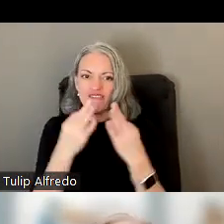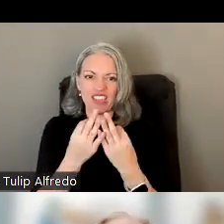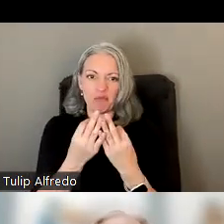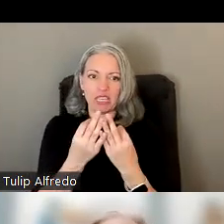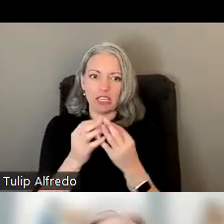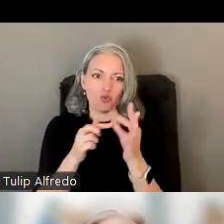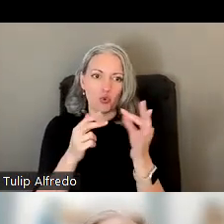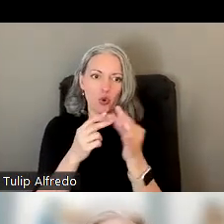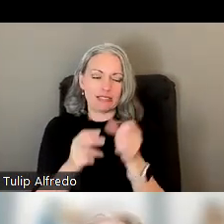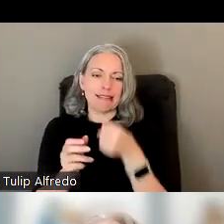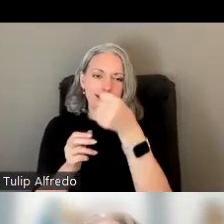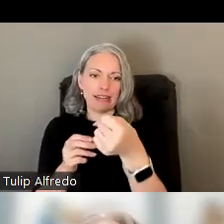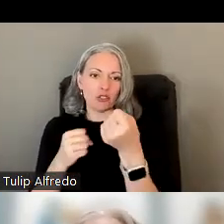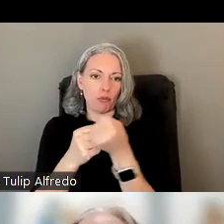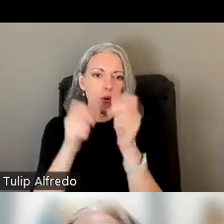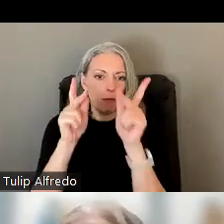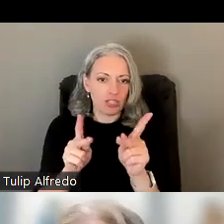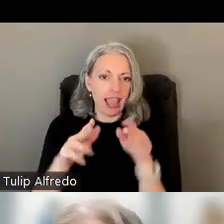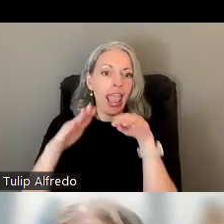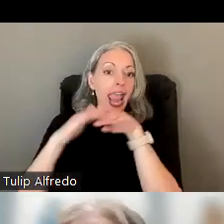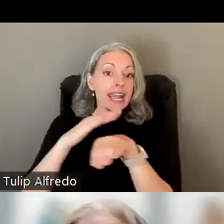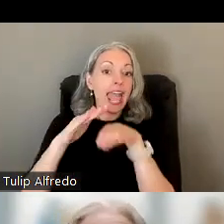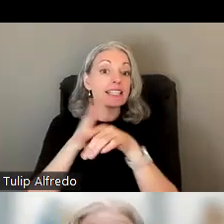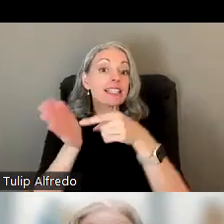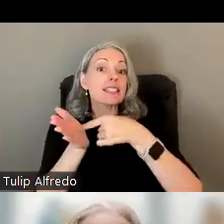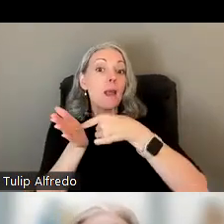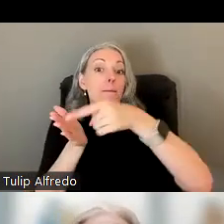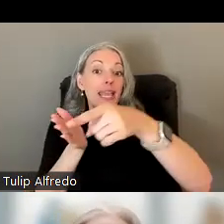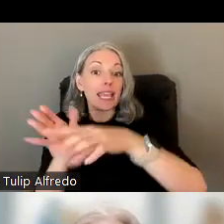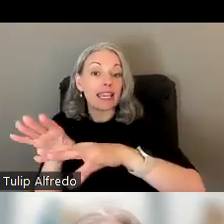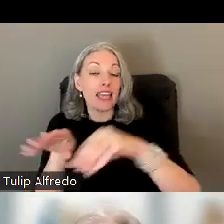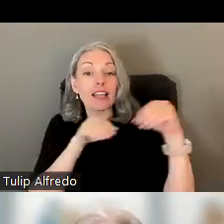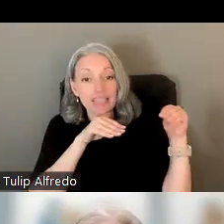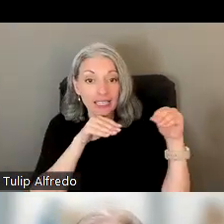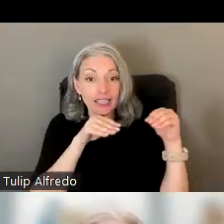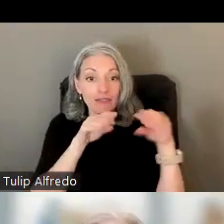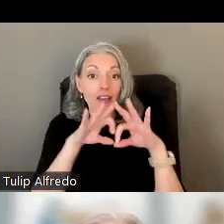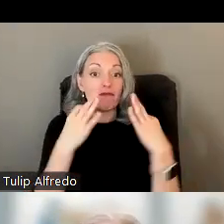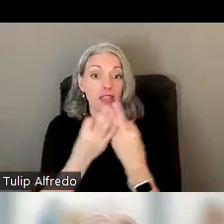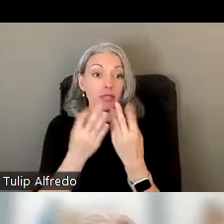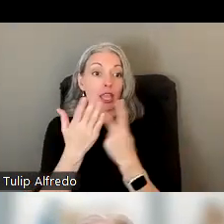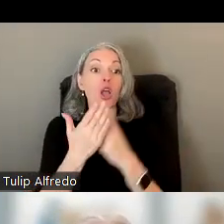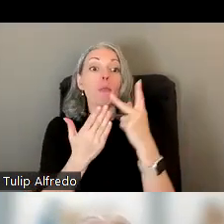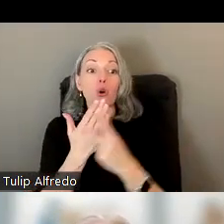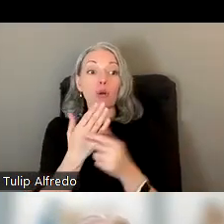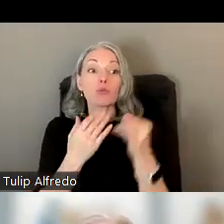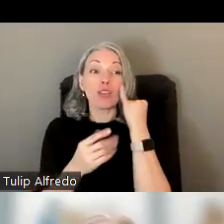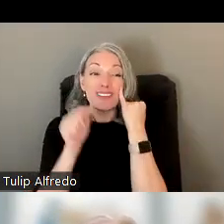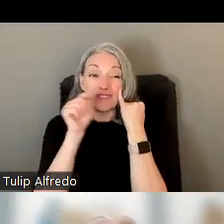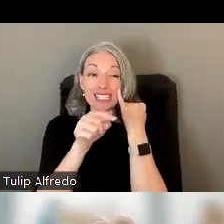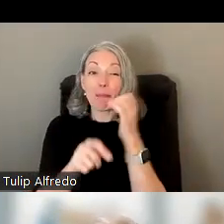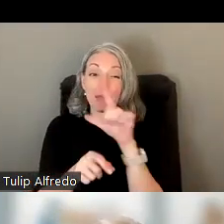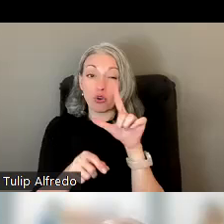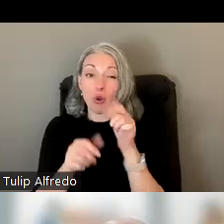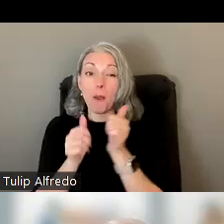choice, designated support person, and access the paid family leave program. So if this bill were to pass, it would allow